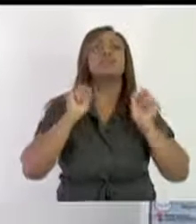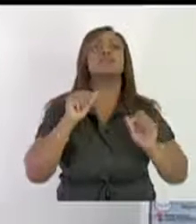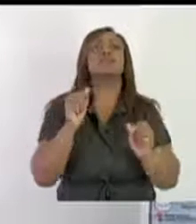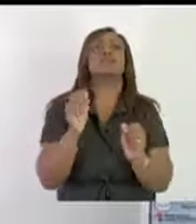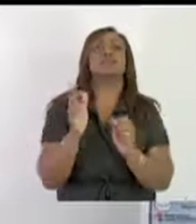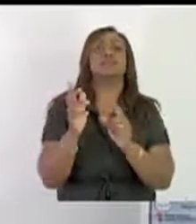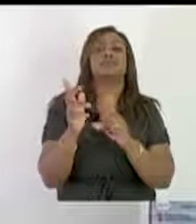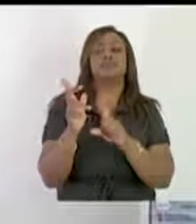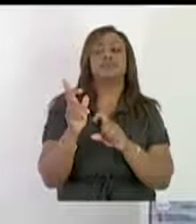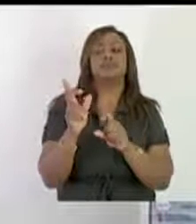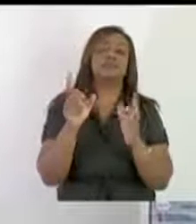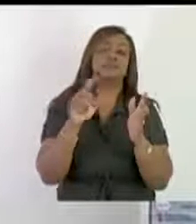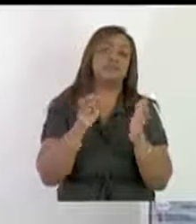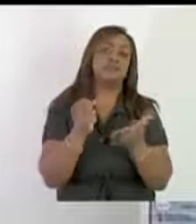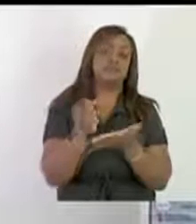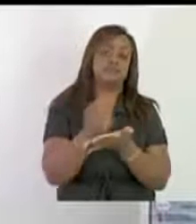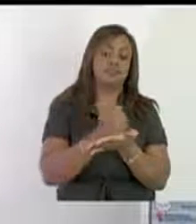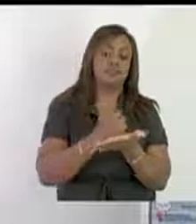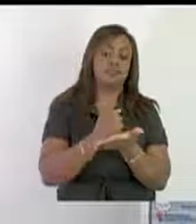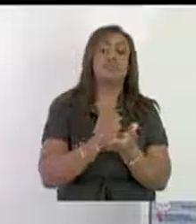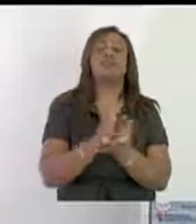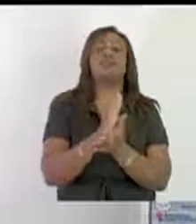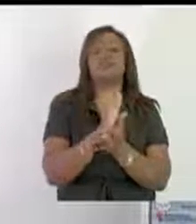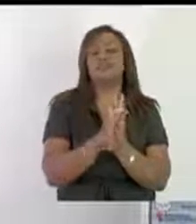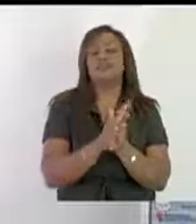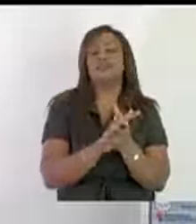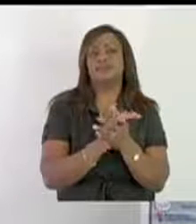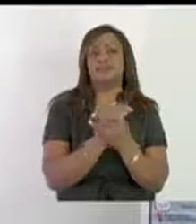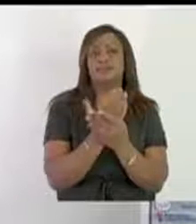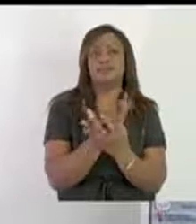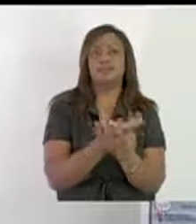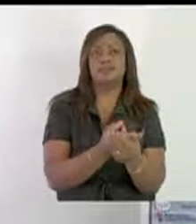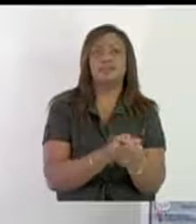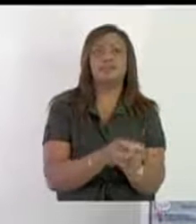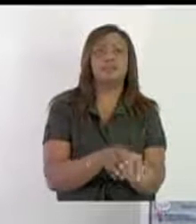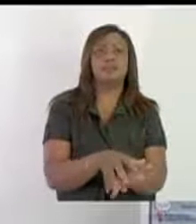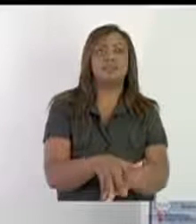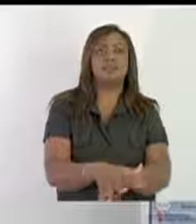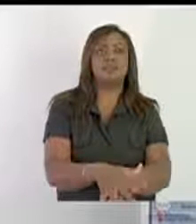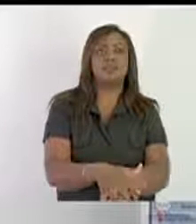And we should always sanitize our hands